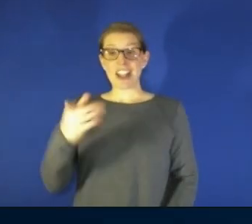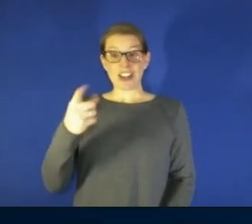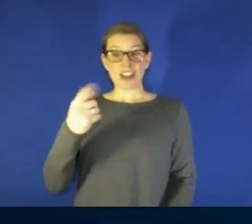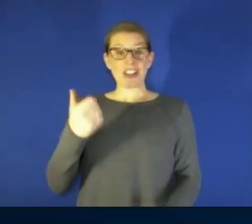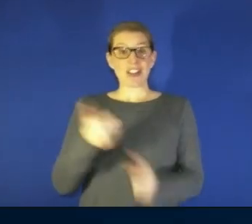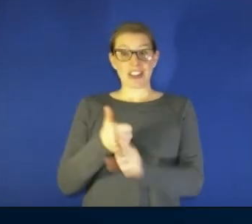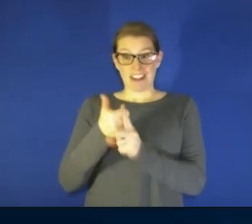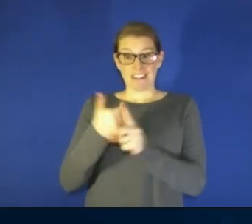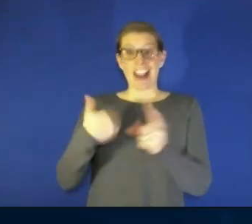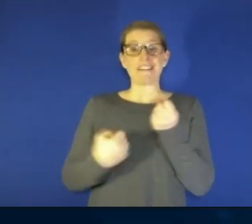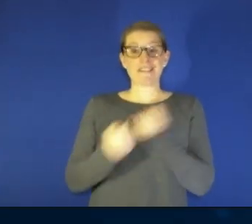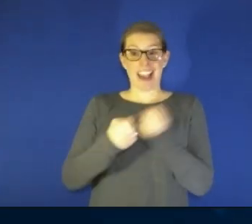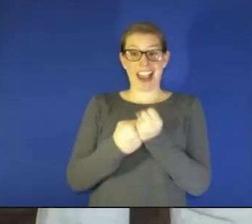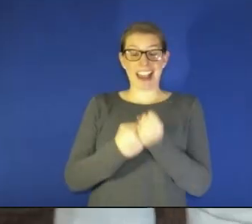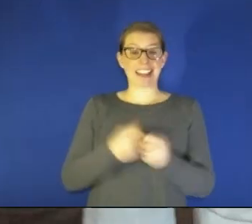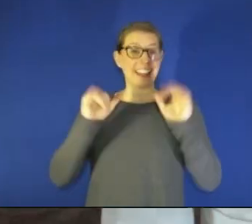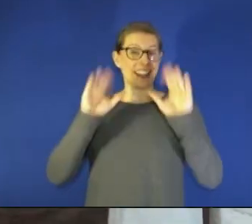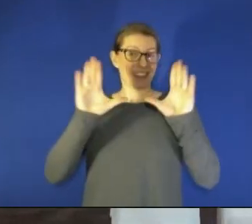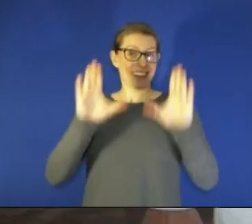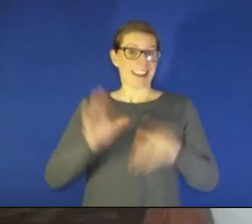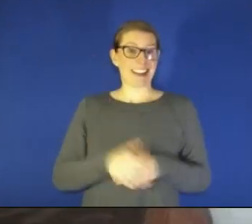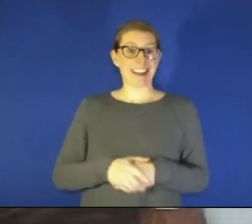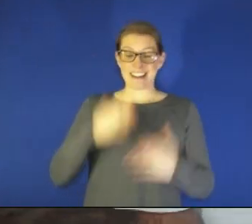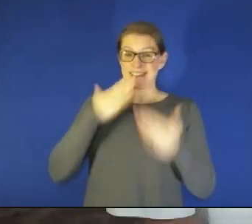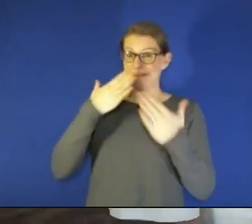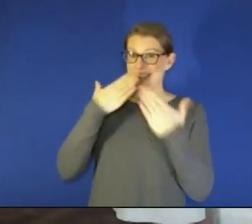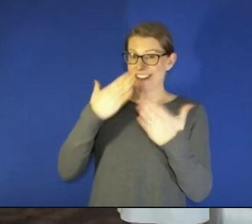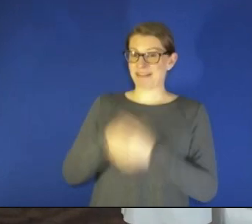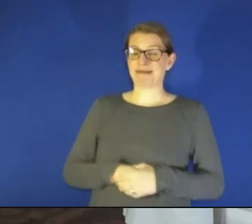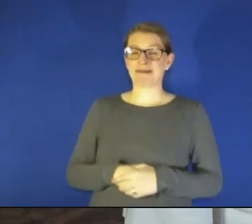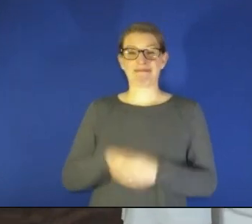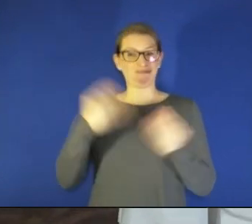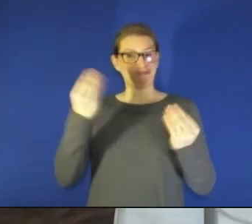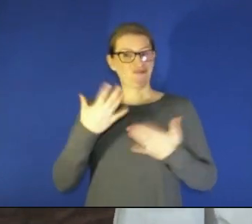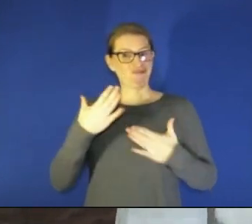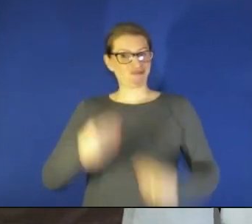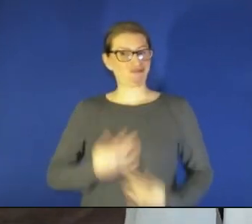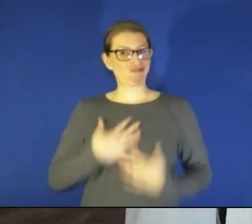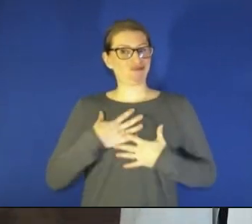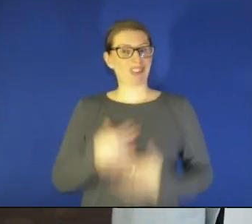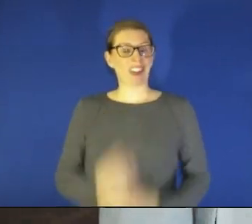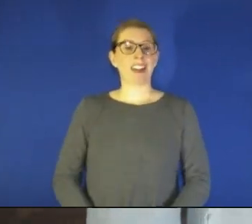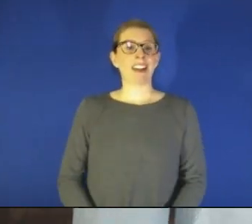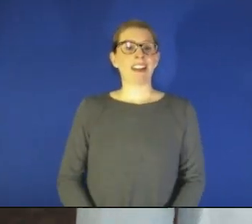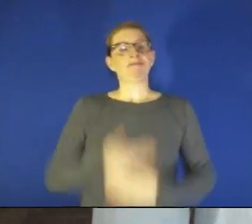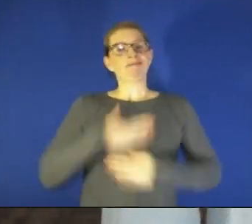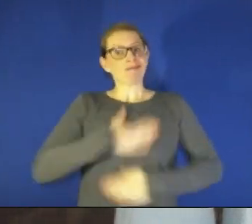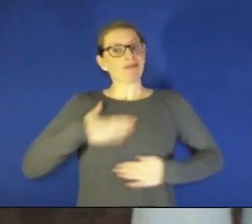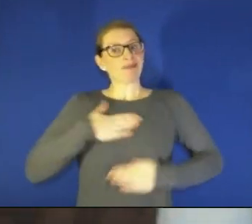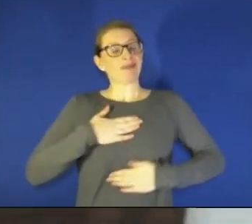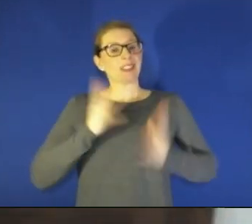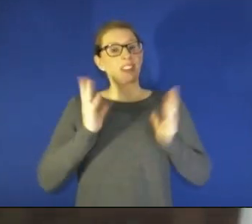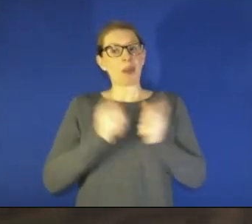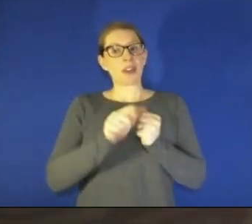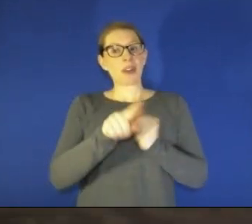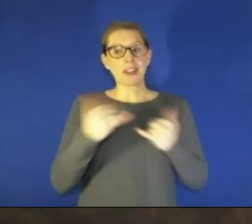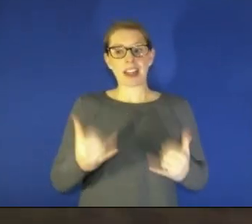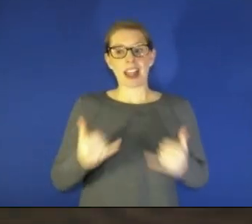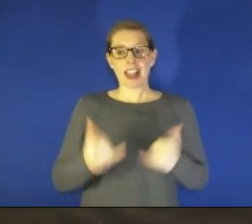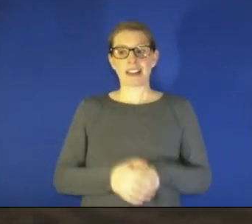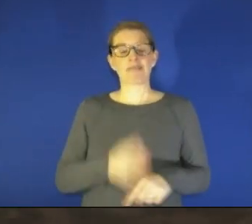So that's wonderful. Thank you. That's great to hear. And it was such a pleasure to talk to you today and have you guide us through this.